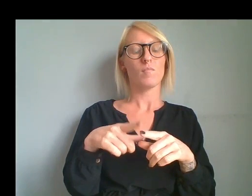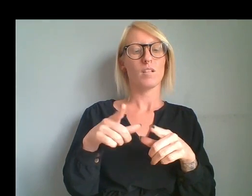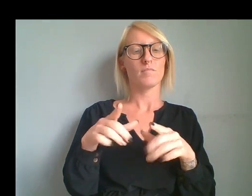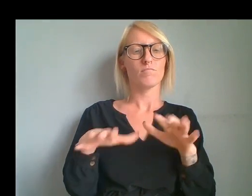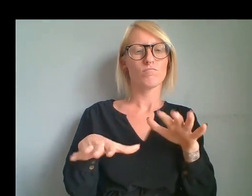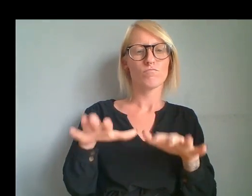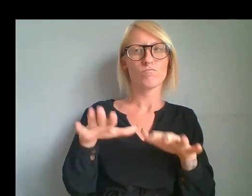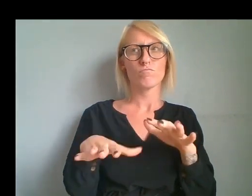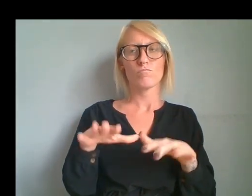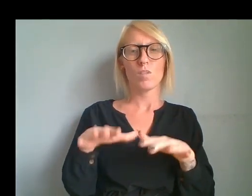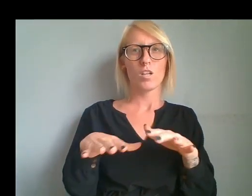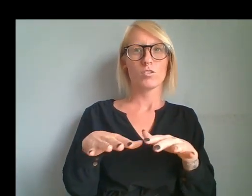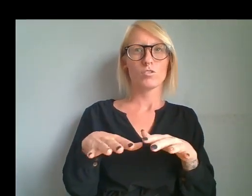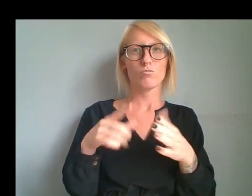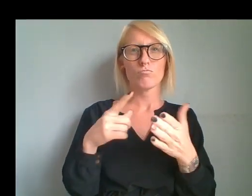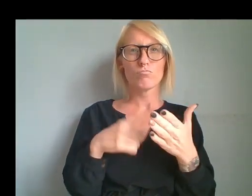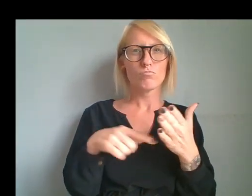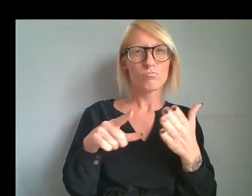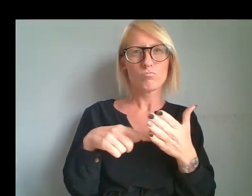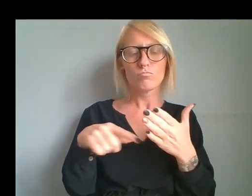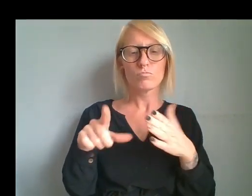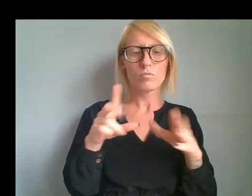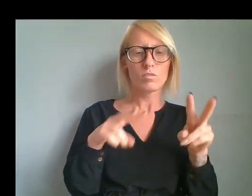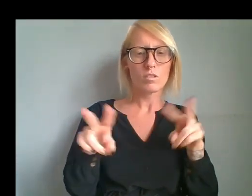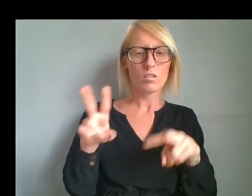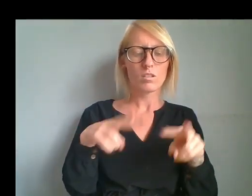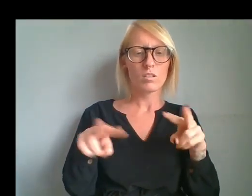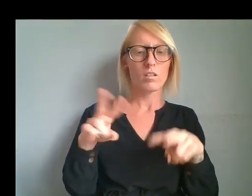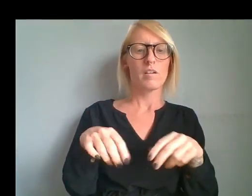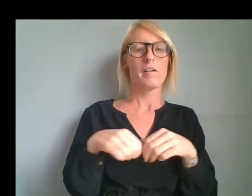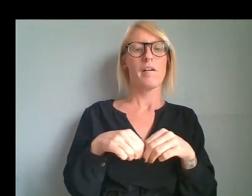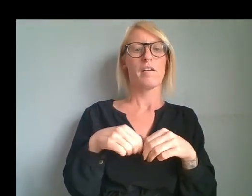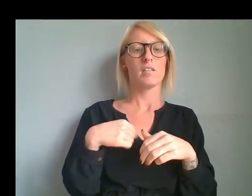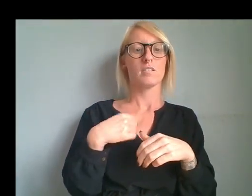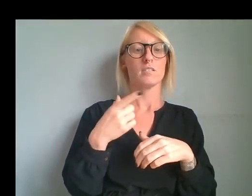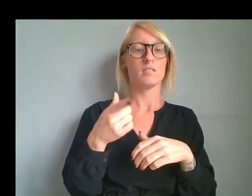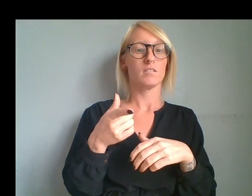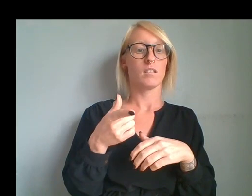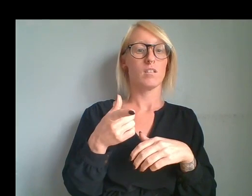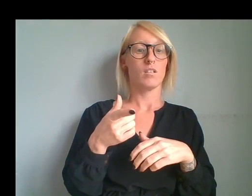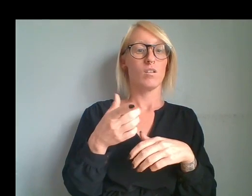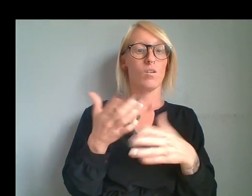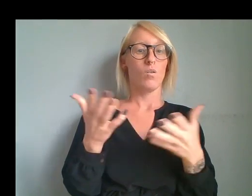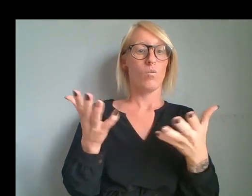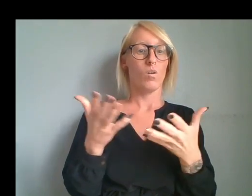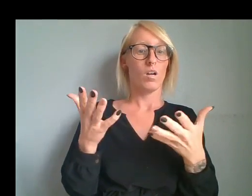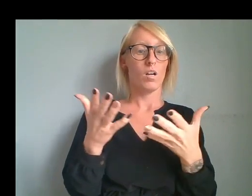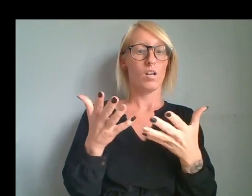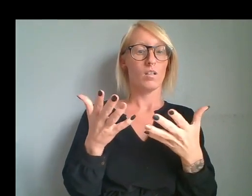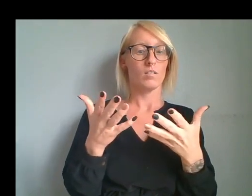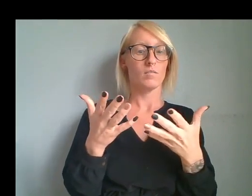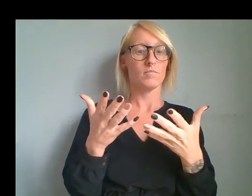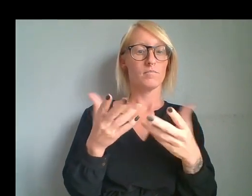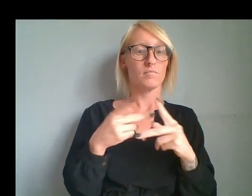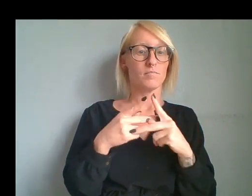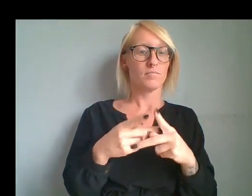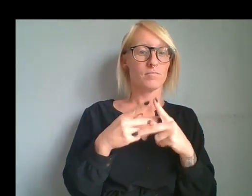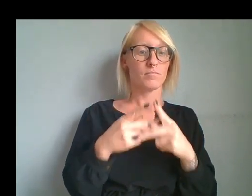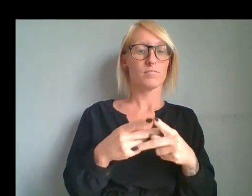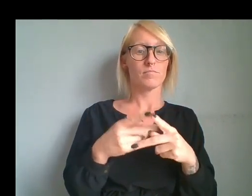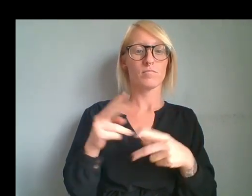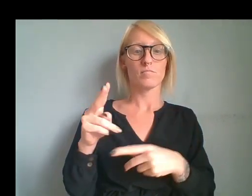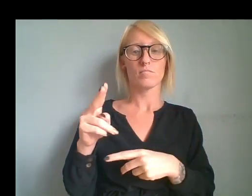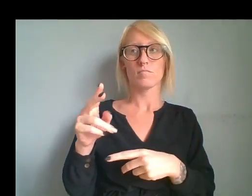You can see which posts they're reading, which is helpful for us too. We know which posts people care about. And donations, it is great to